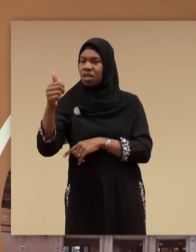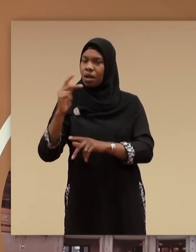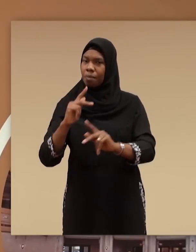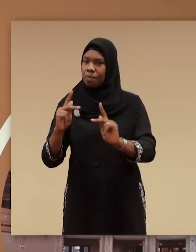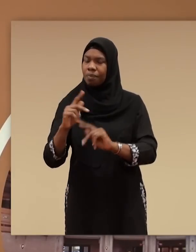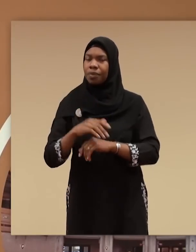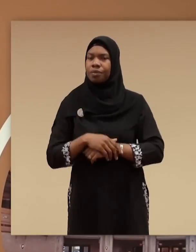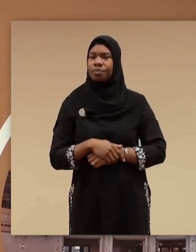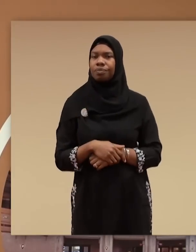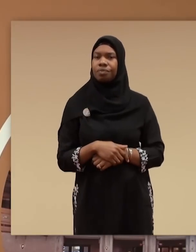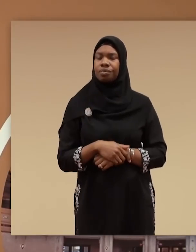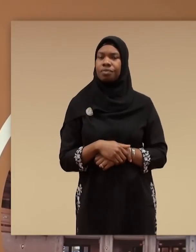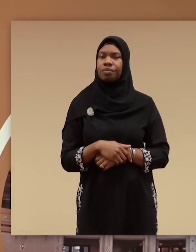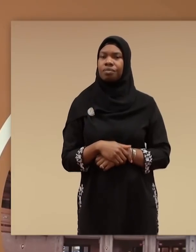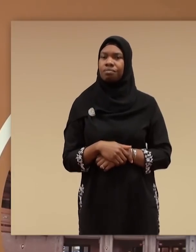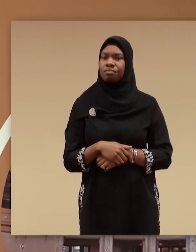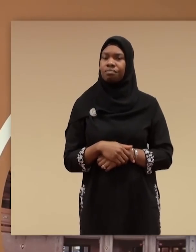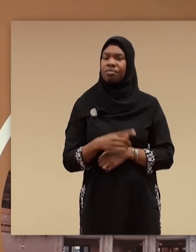to burn that